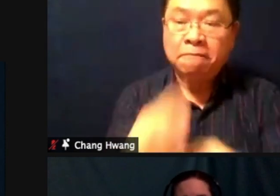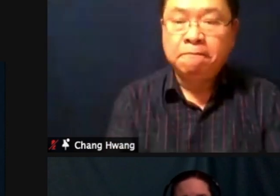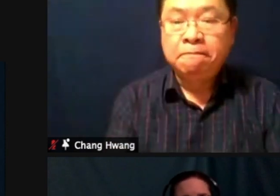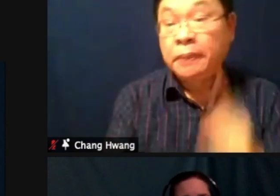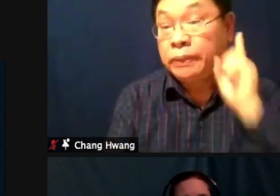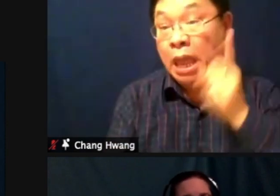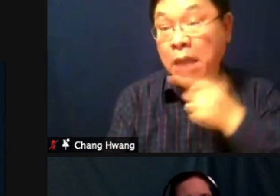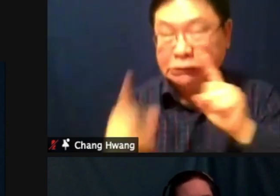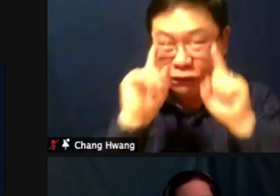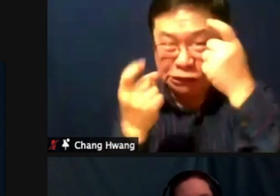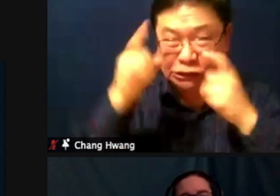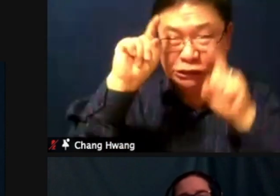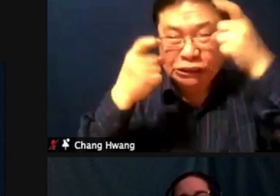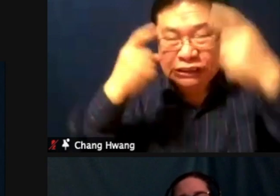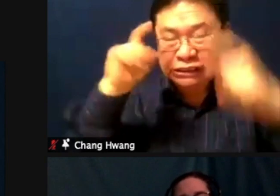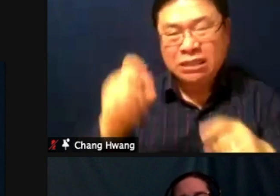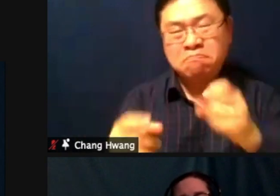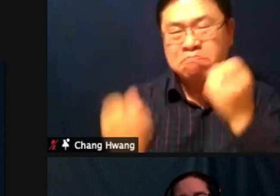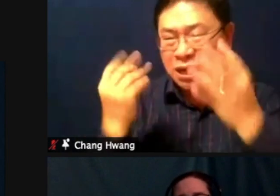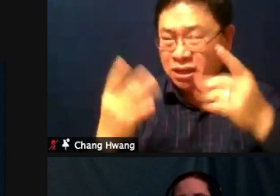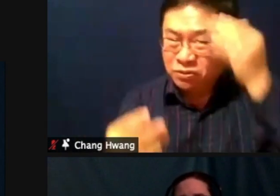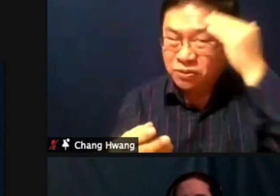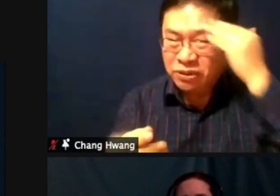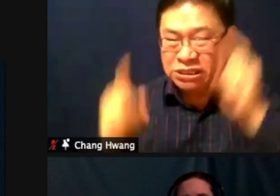I find that some of the conclusions